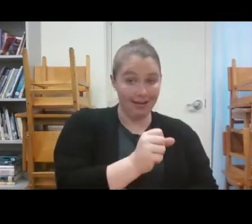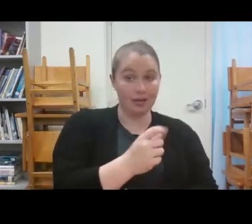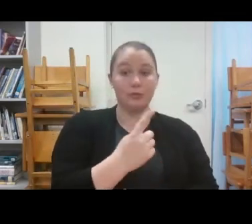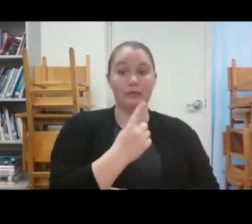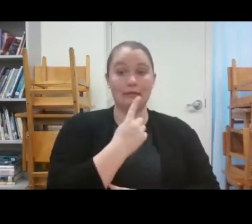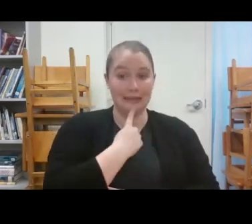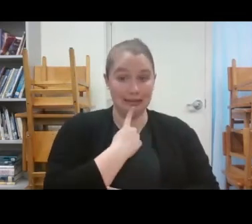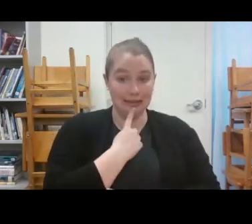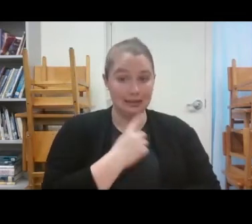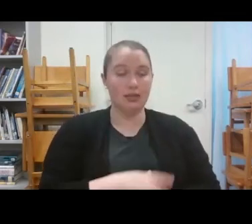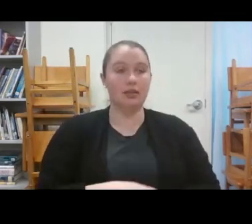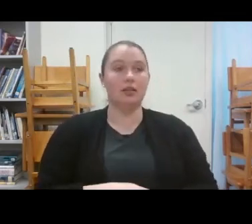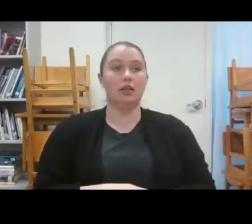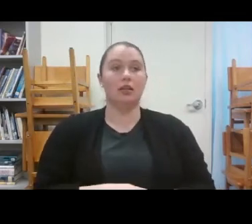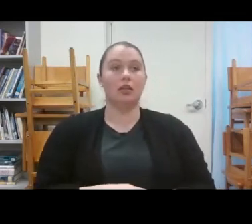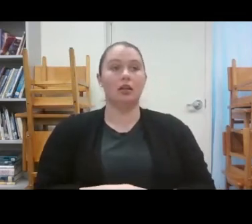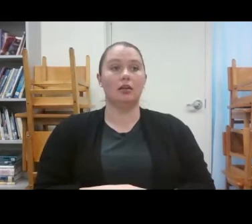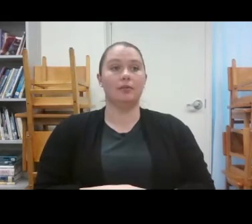is that